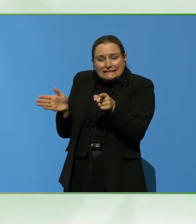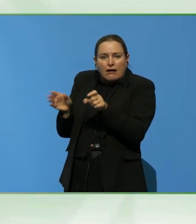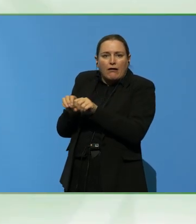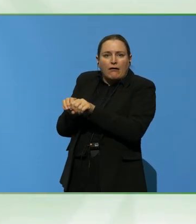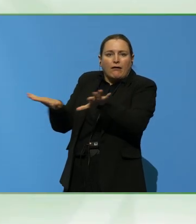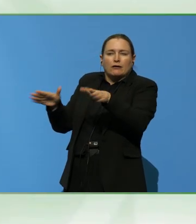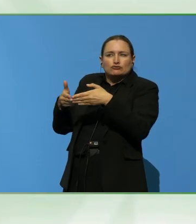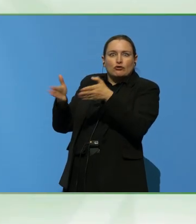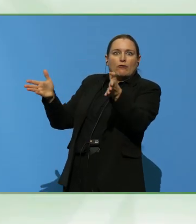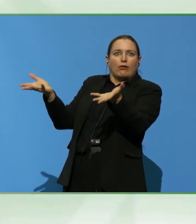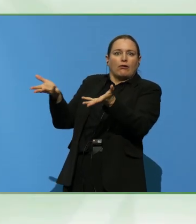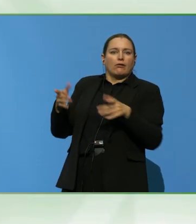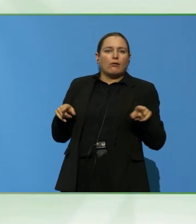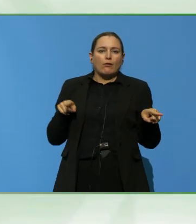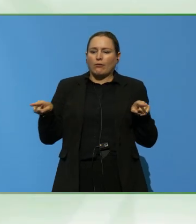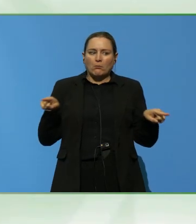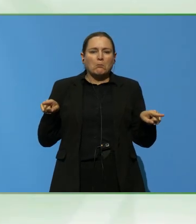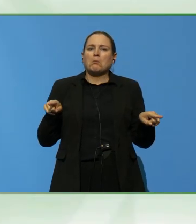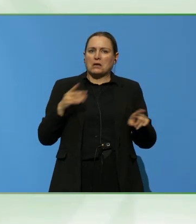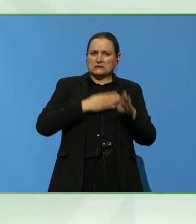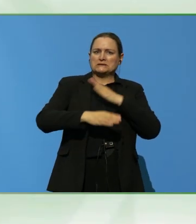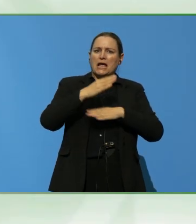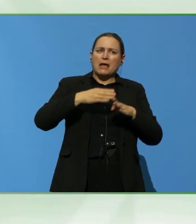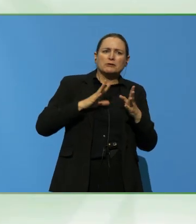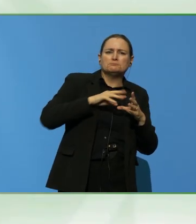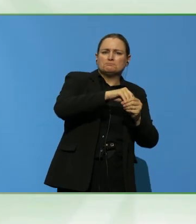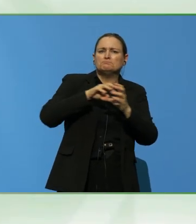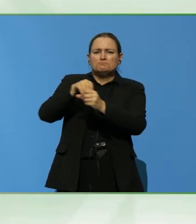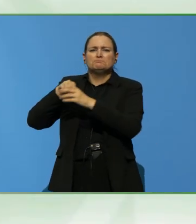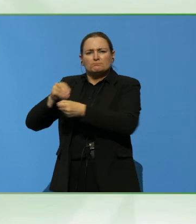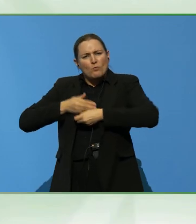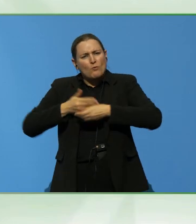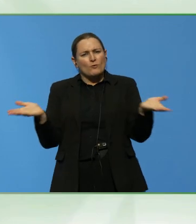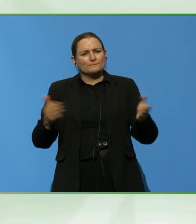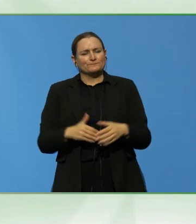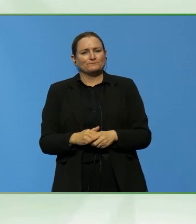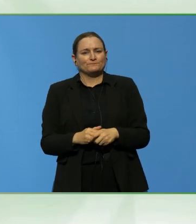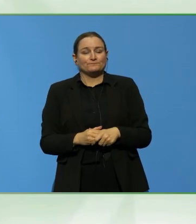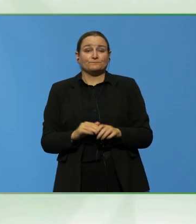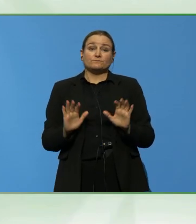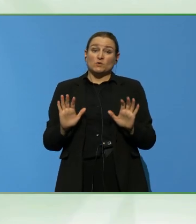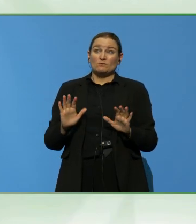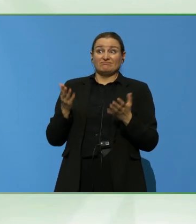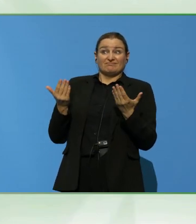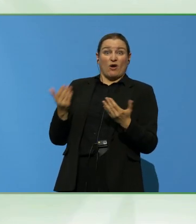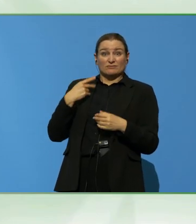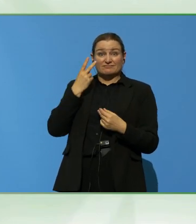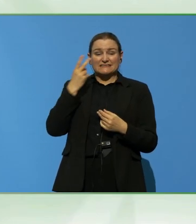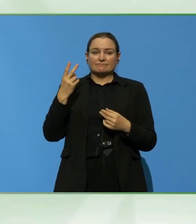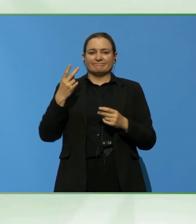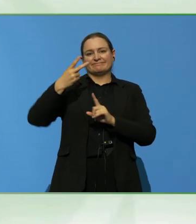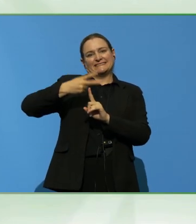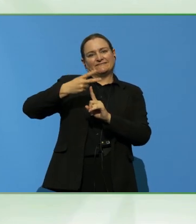people is in this context. So what that means is that TV really isn't yet reflecting the real world